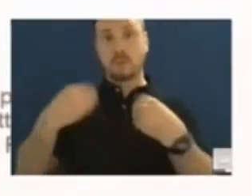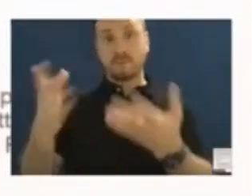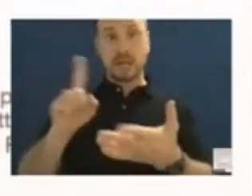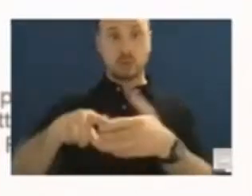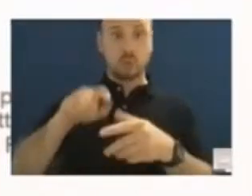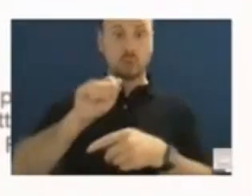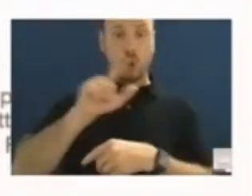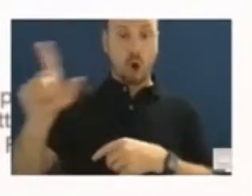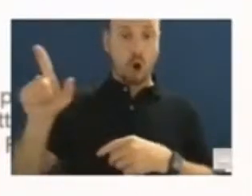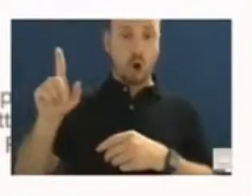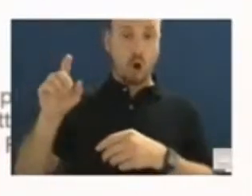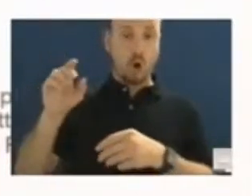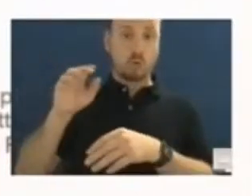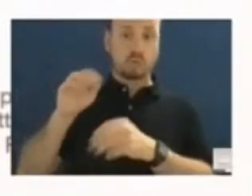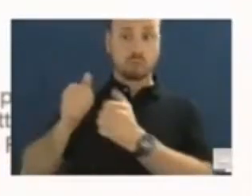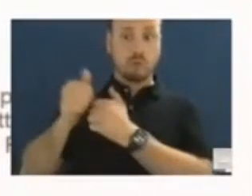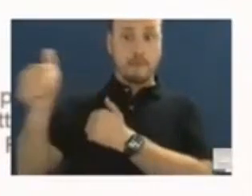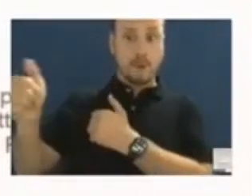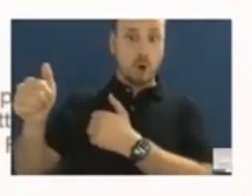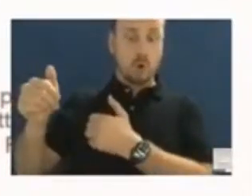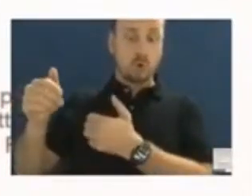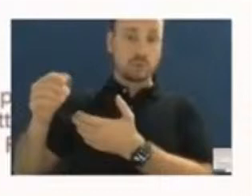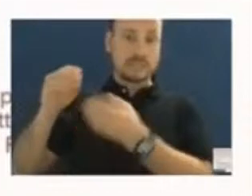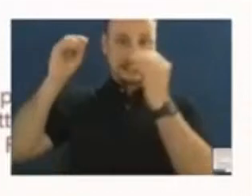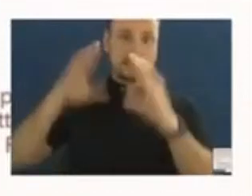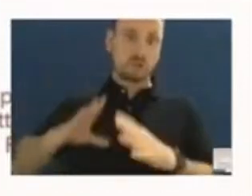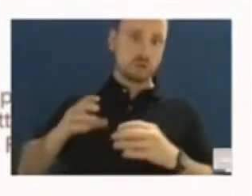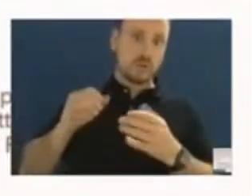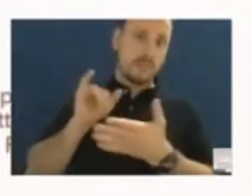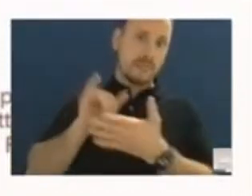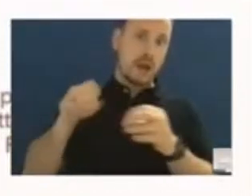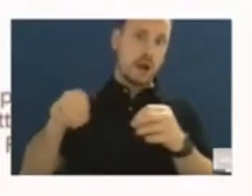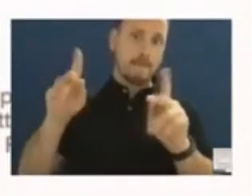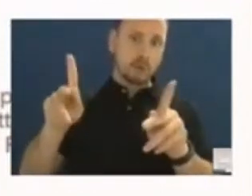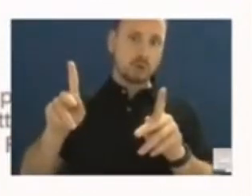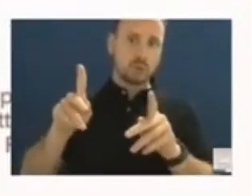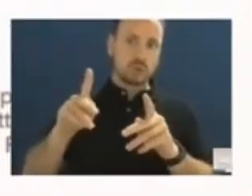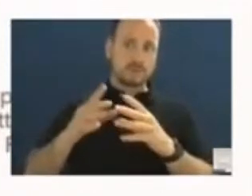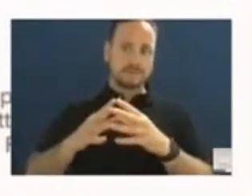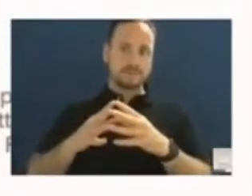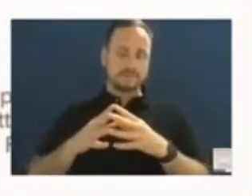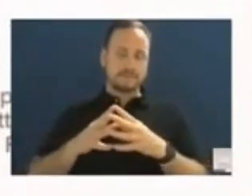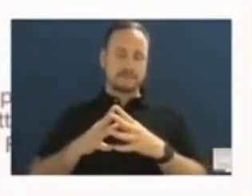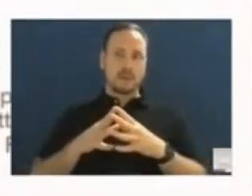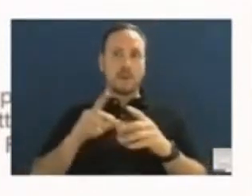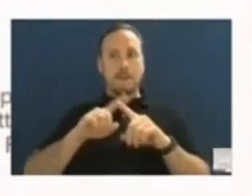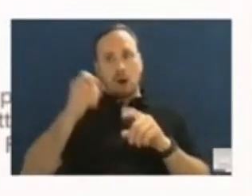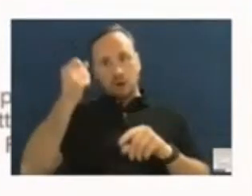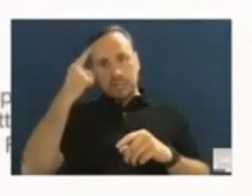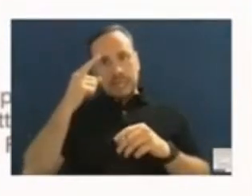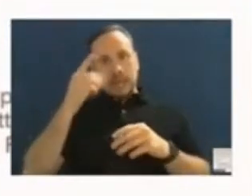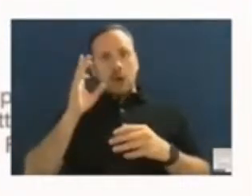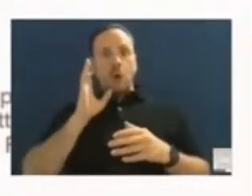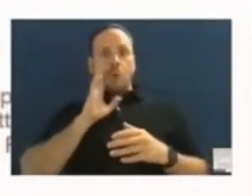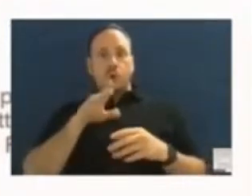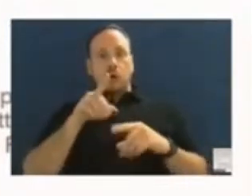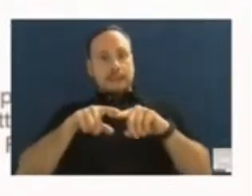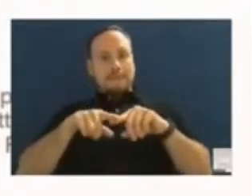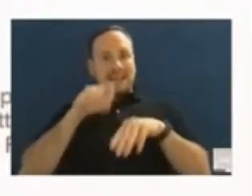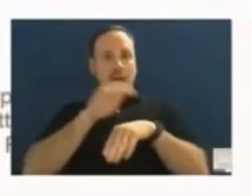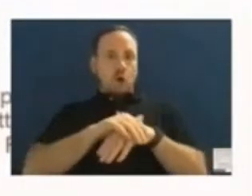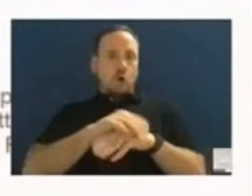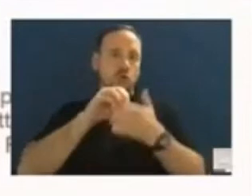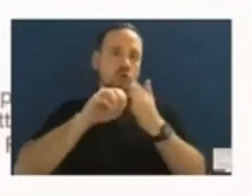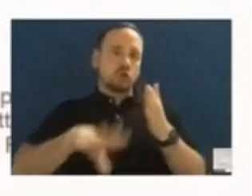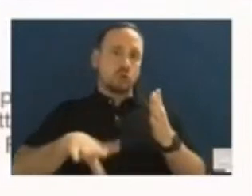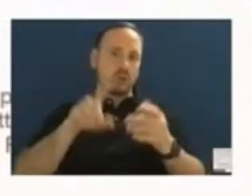staffing needs. But again, much of this is going to be driven and needs to be driven by student needs, especially those students who are returning for in-person services.